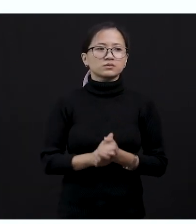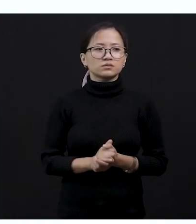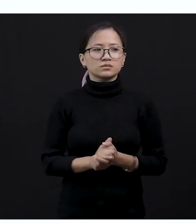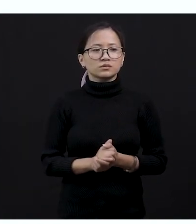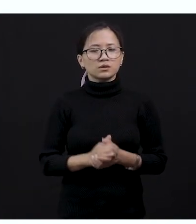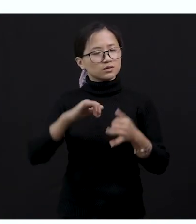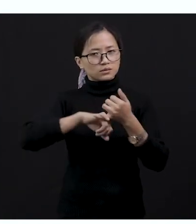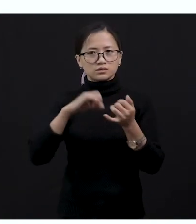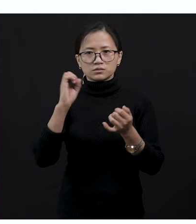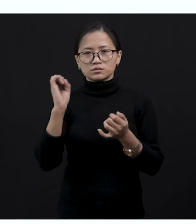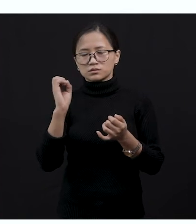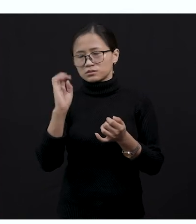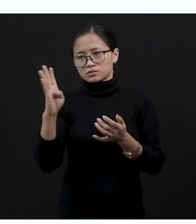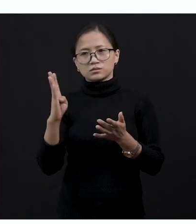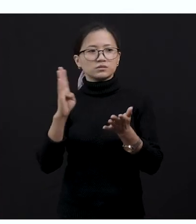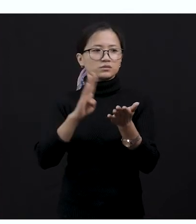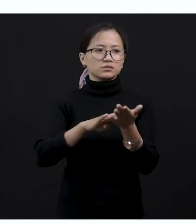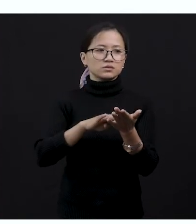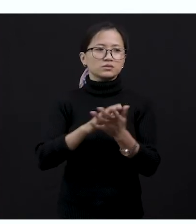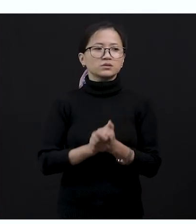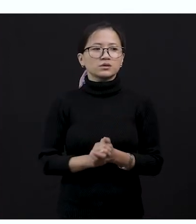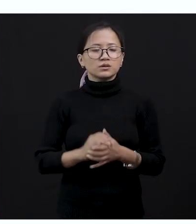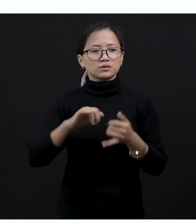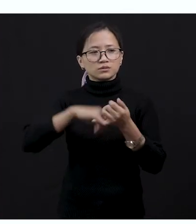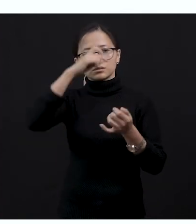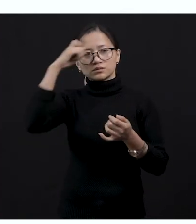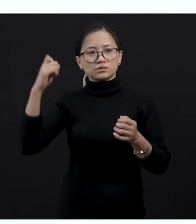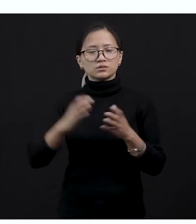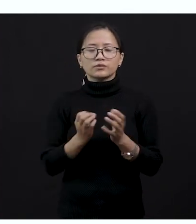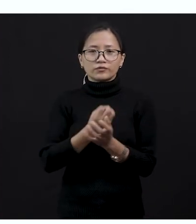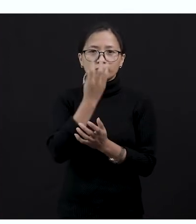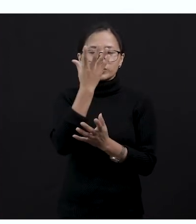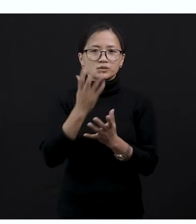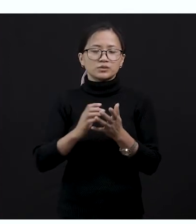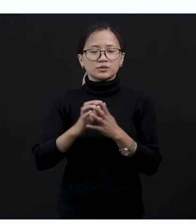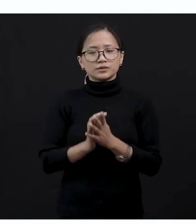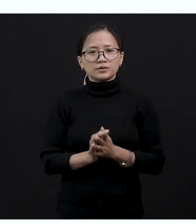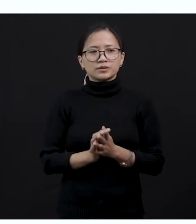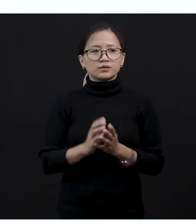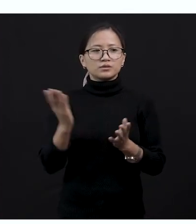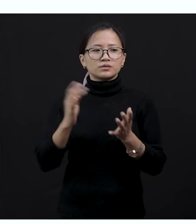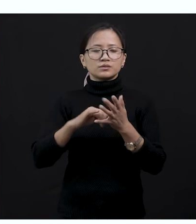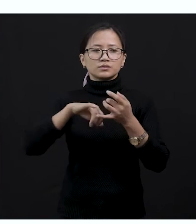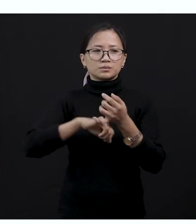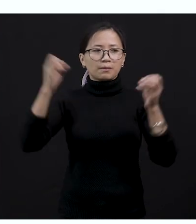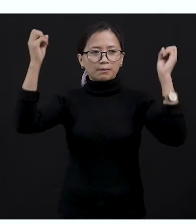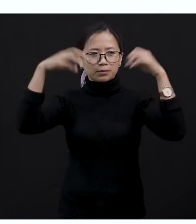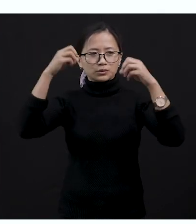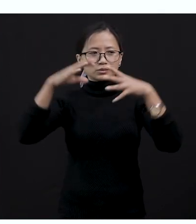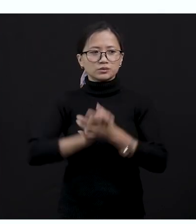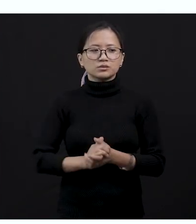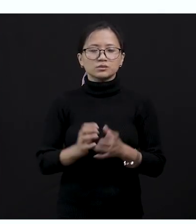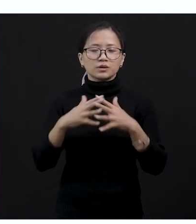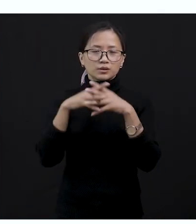the seasons, so we have summer, spring, winter, autumn.